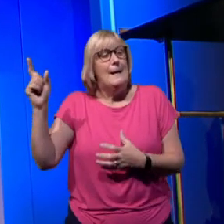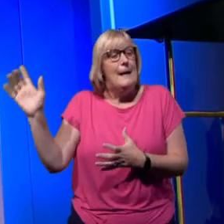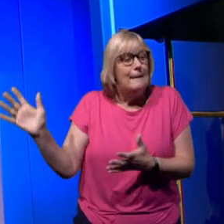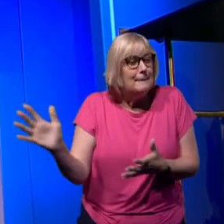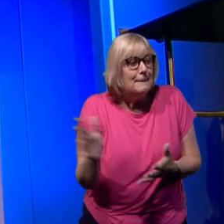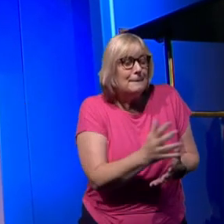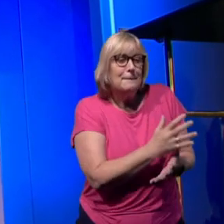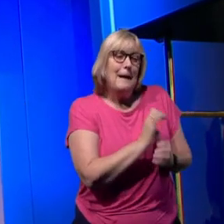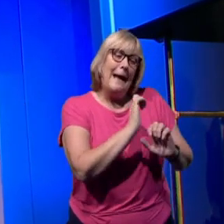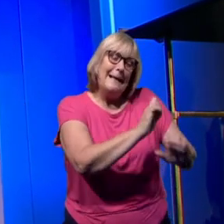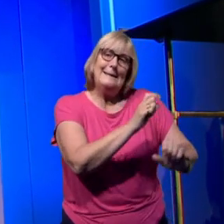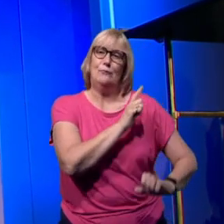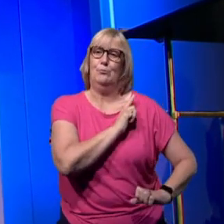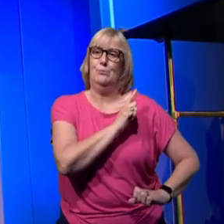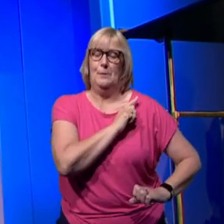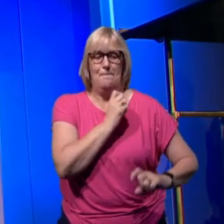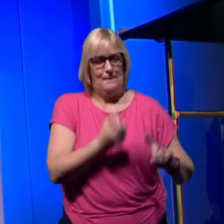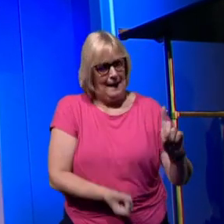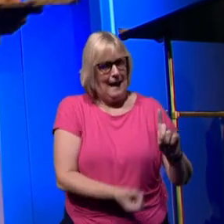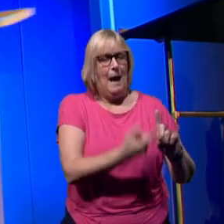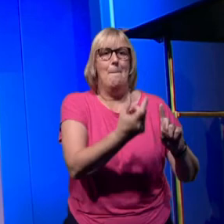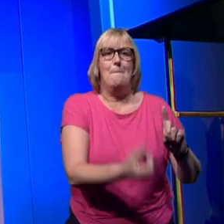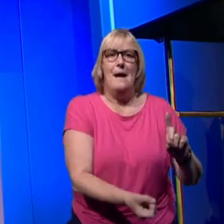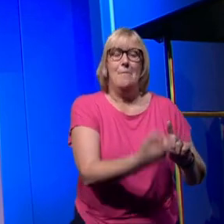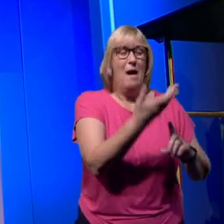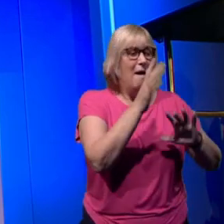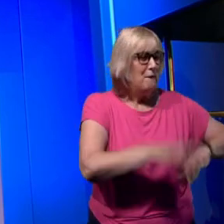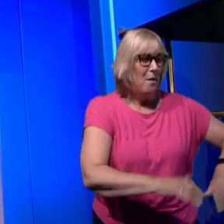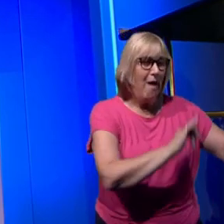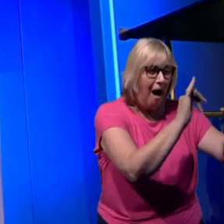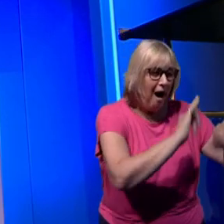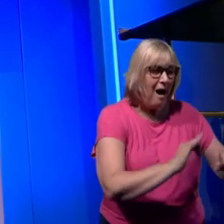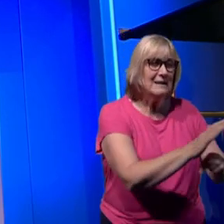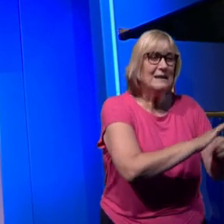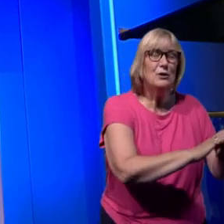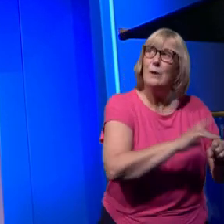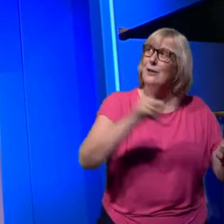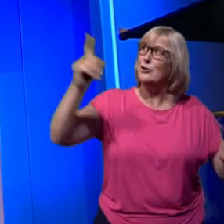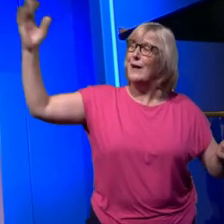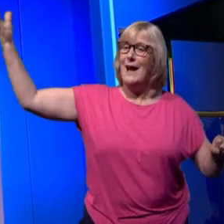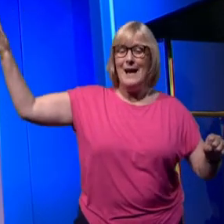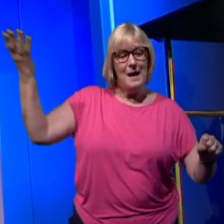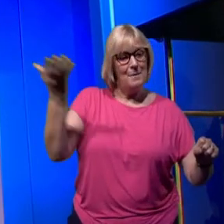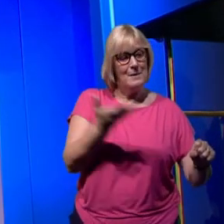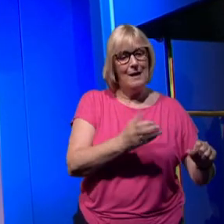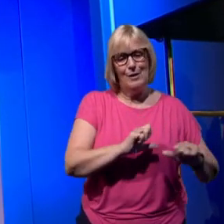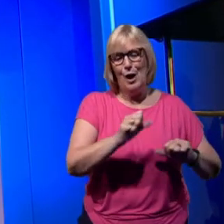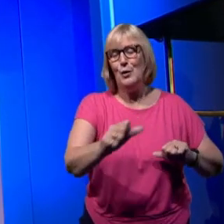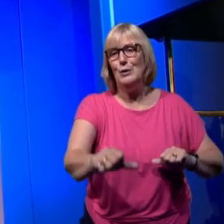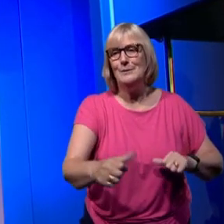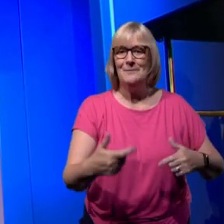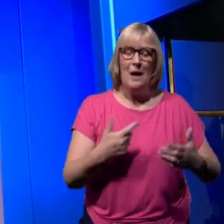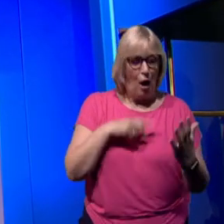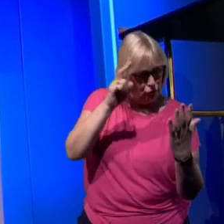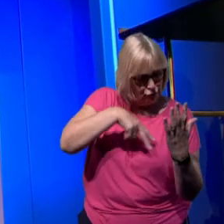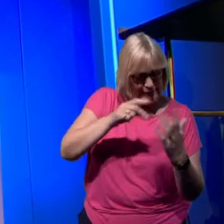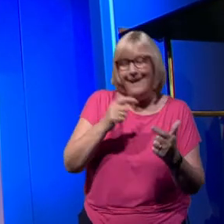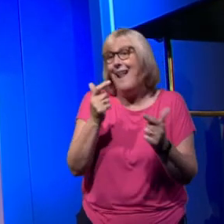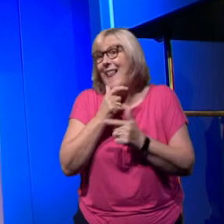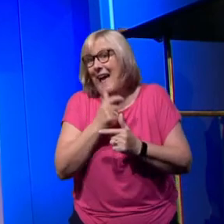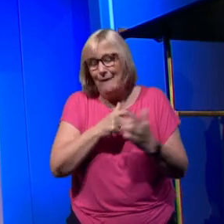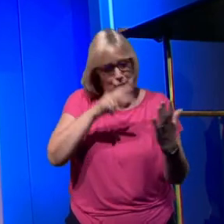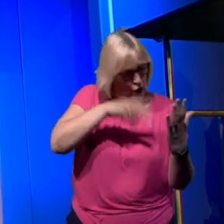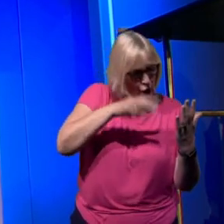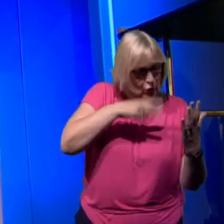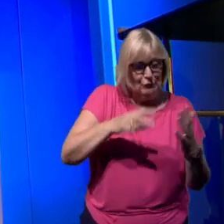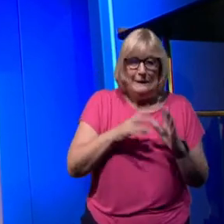about his purposes, how he brings about good even from terrible circumstances. I laughed, I cried, I